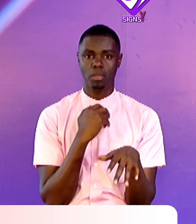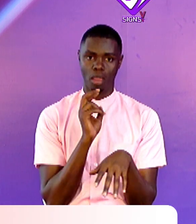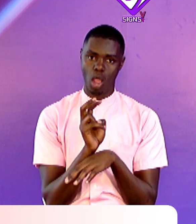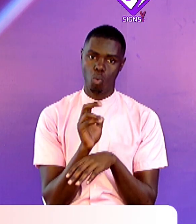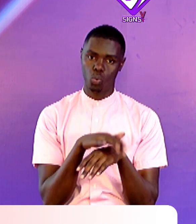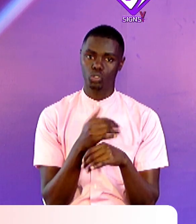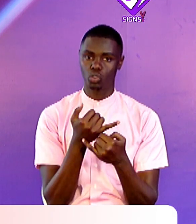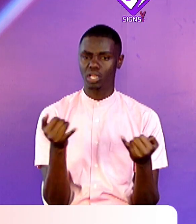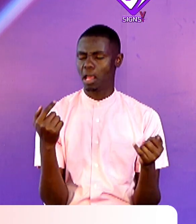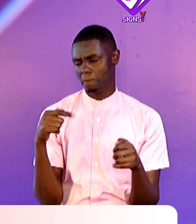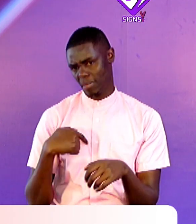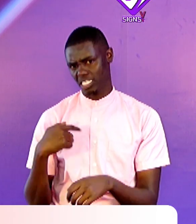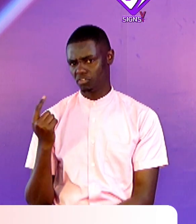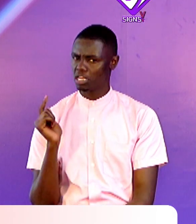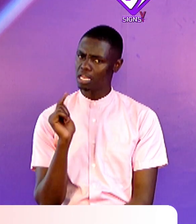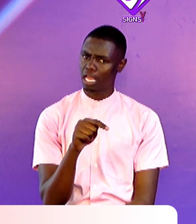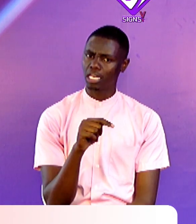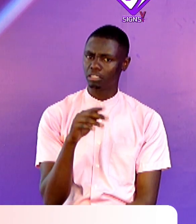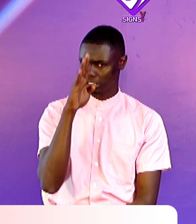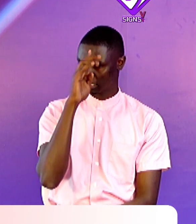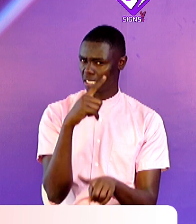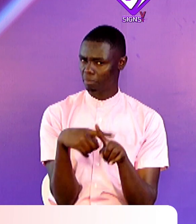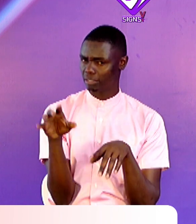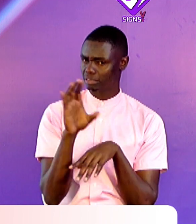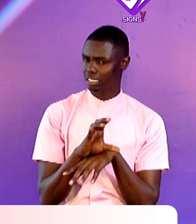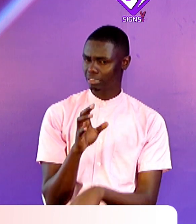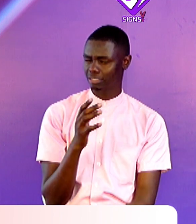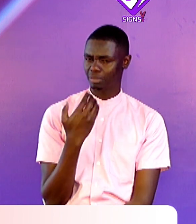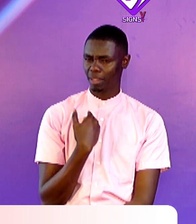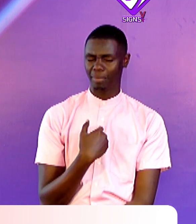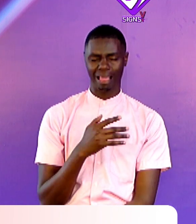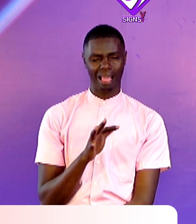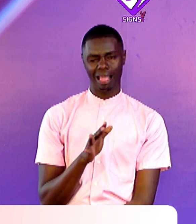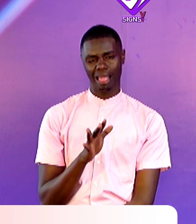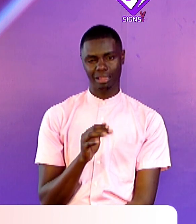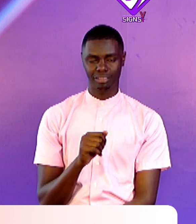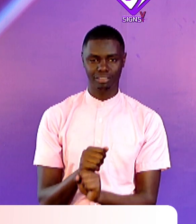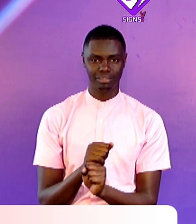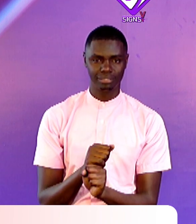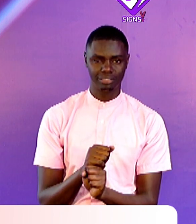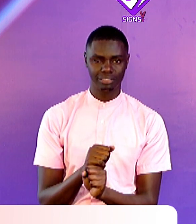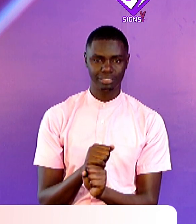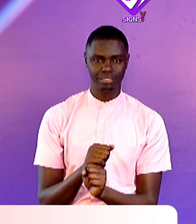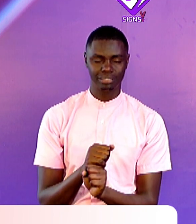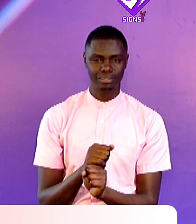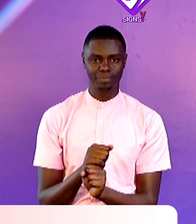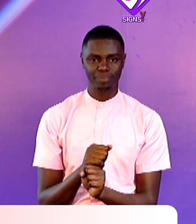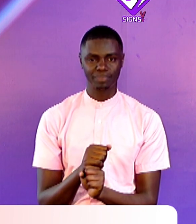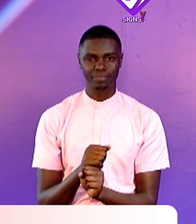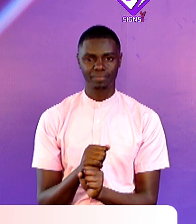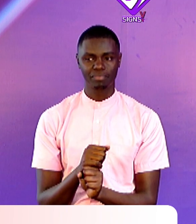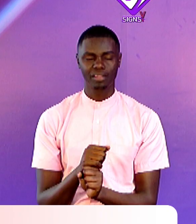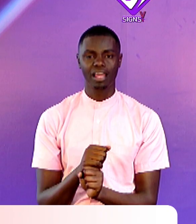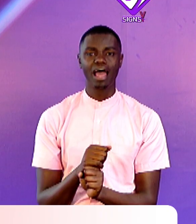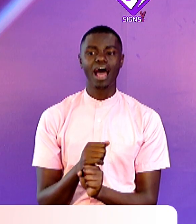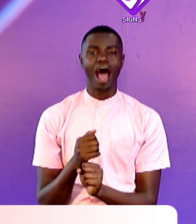Sunday, but because of church, I'm one person who would have, I don't know, I've had